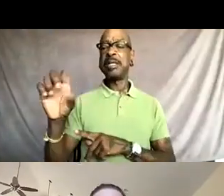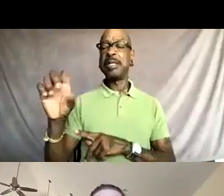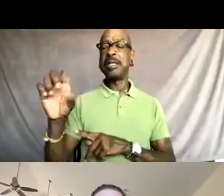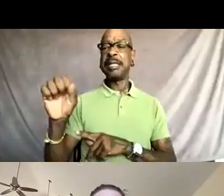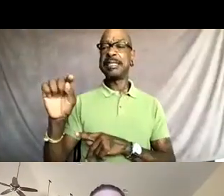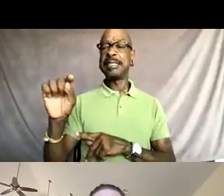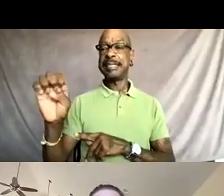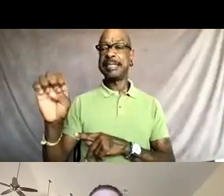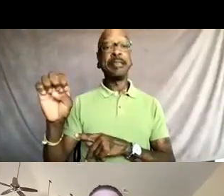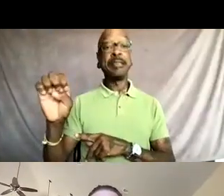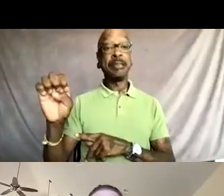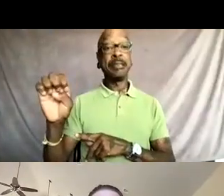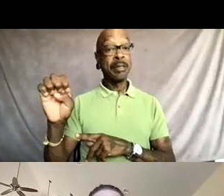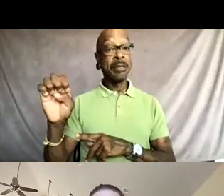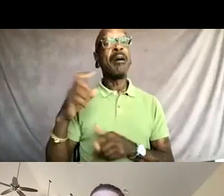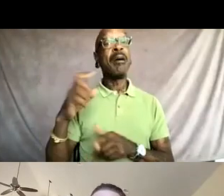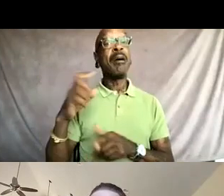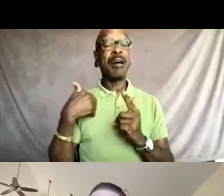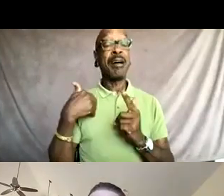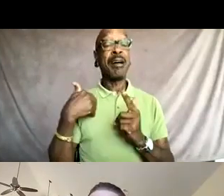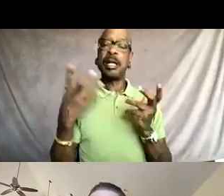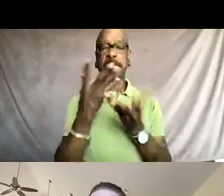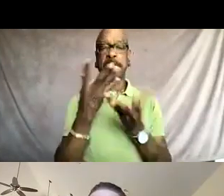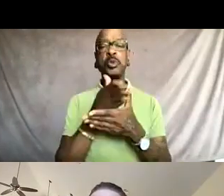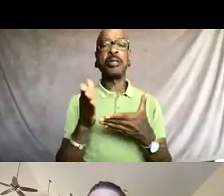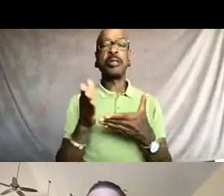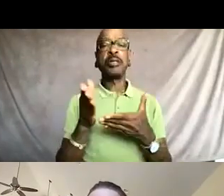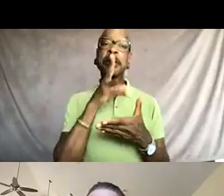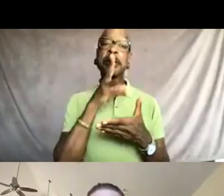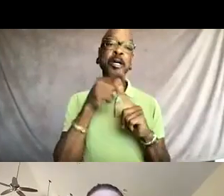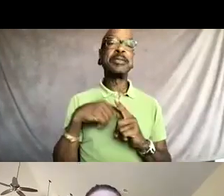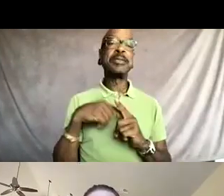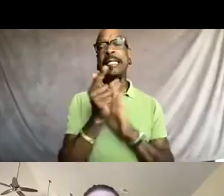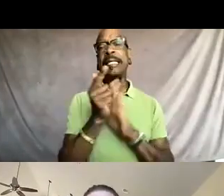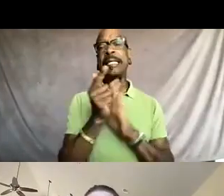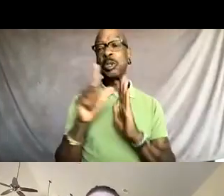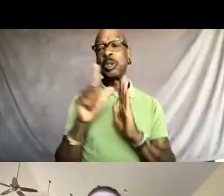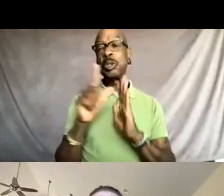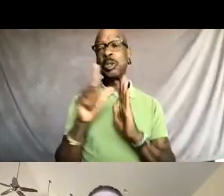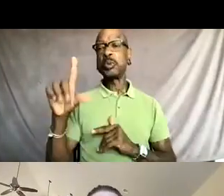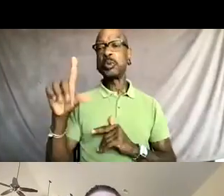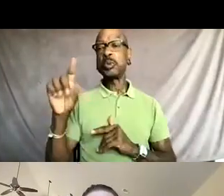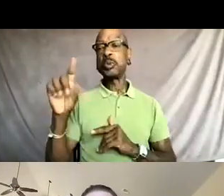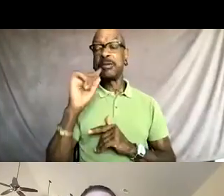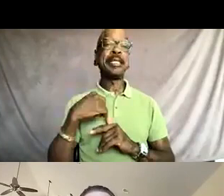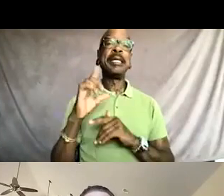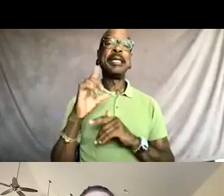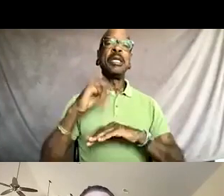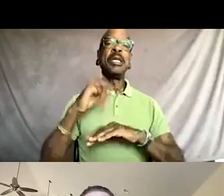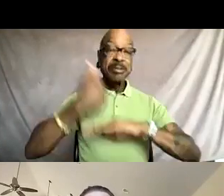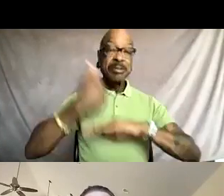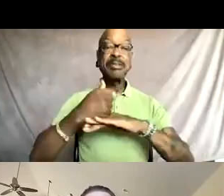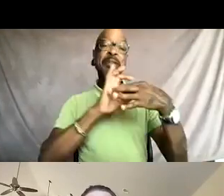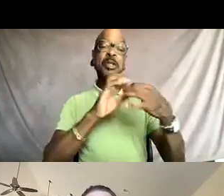of information to share. I'm going to talk through legal tools that we can use to create relationships with land, some of the legal limitations that we have to